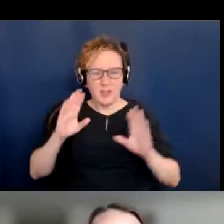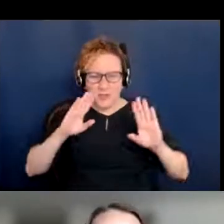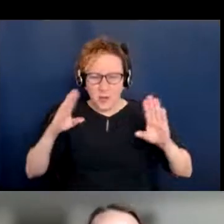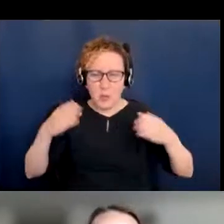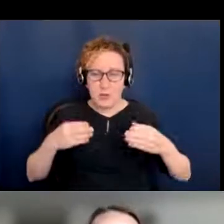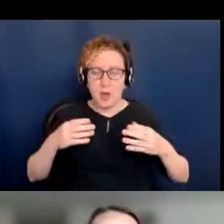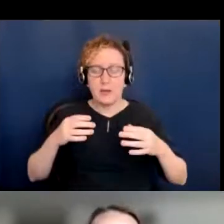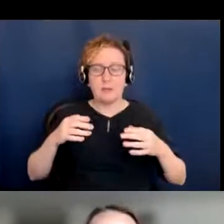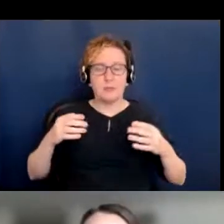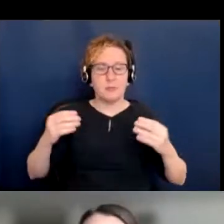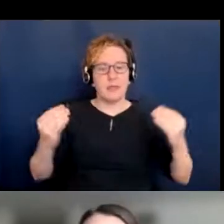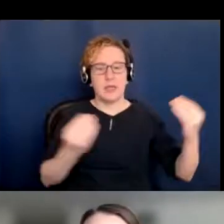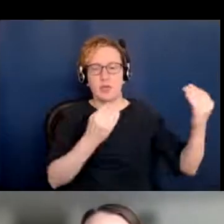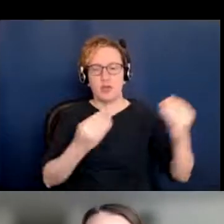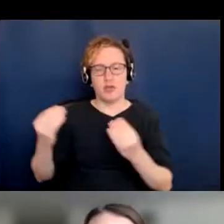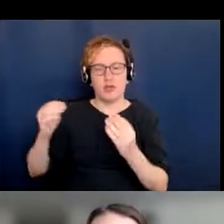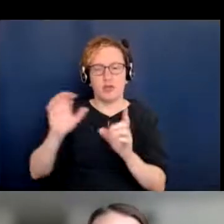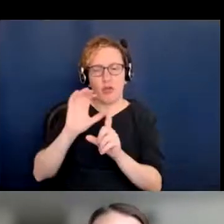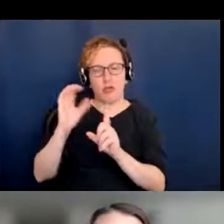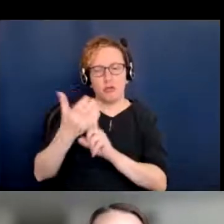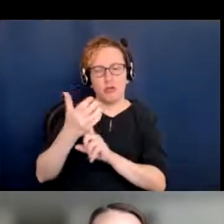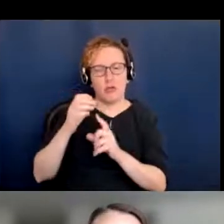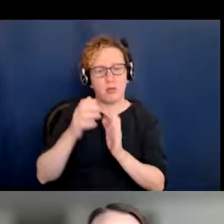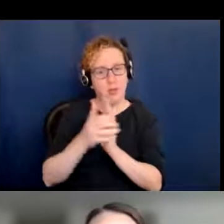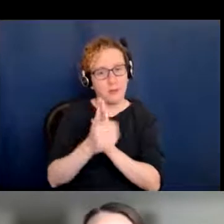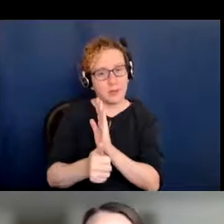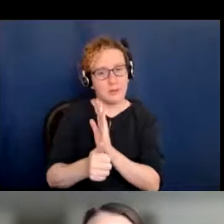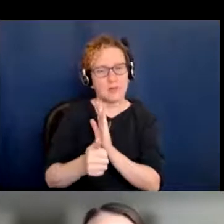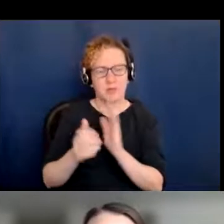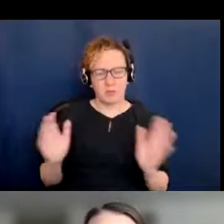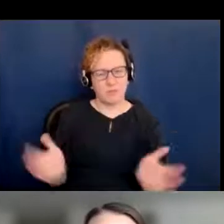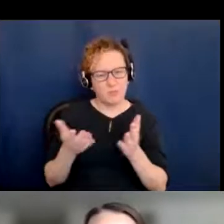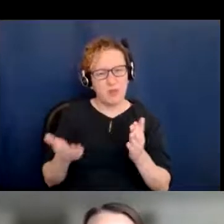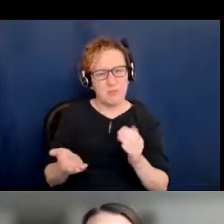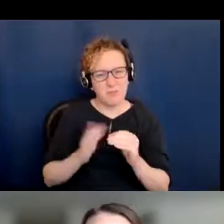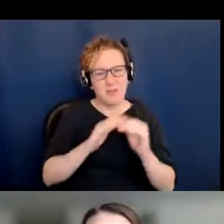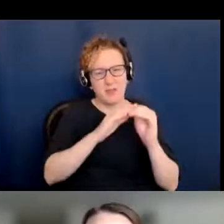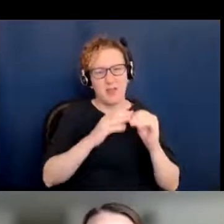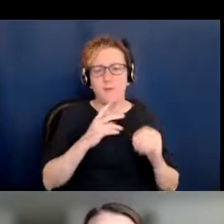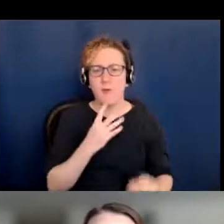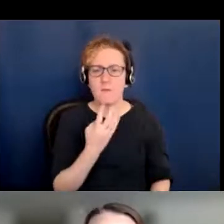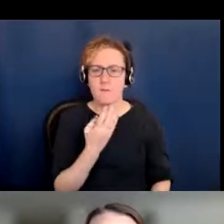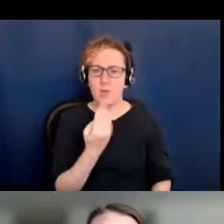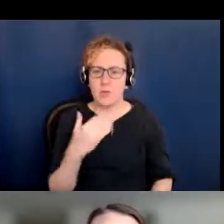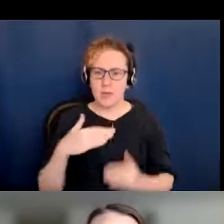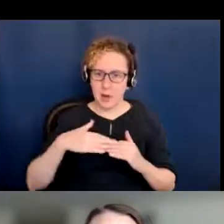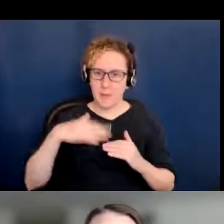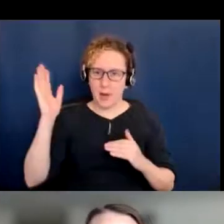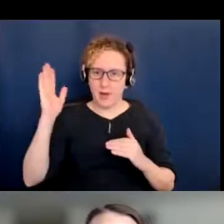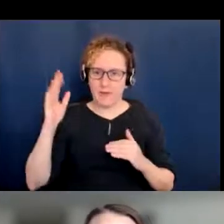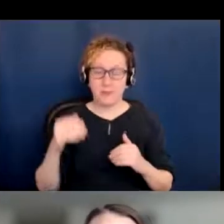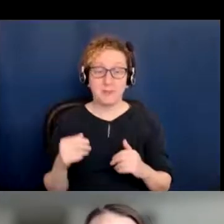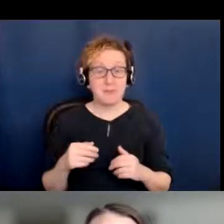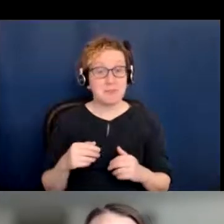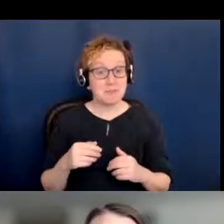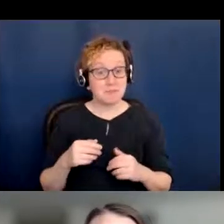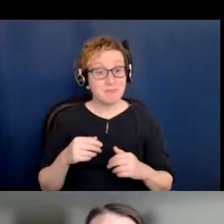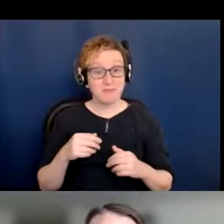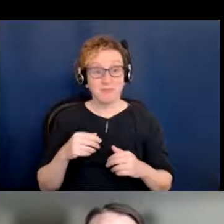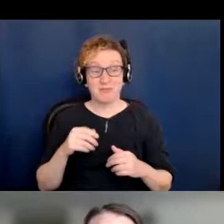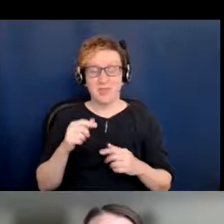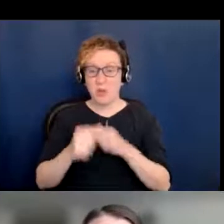learners 14 and older. So the first one, Global Up Abroad, supports any program that is going on a study